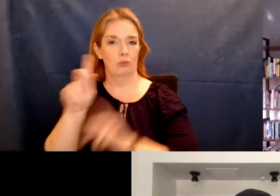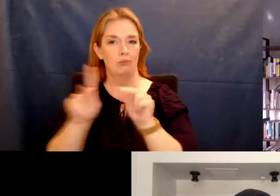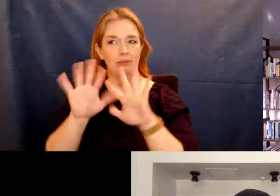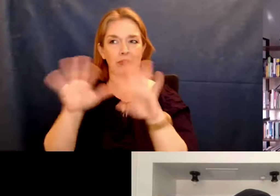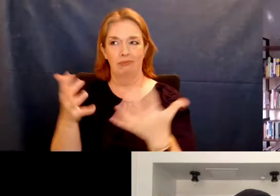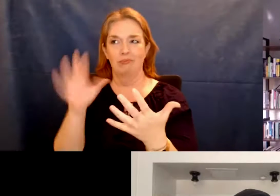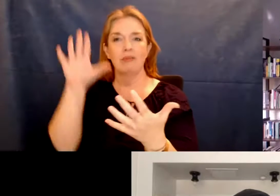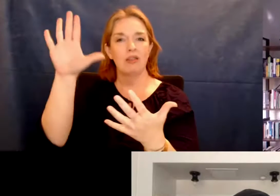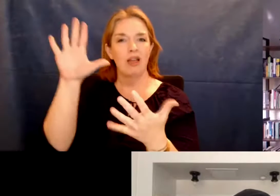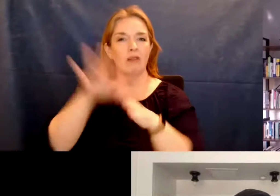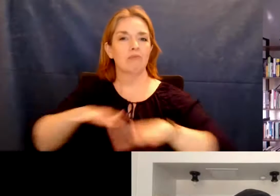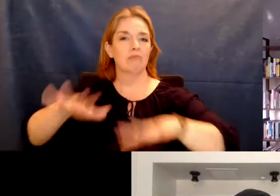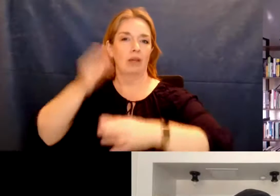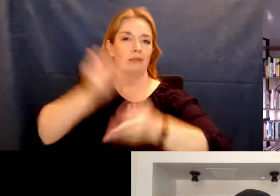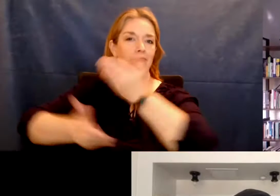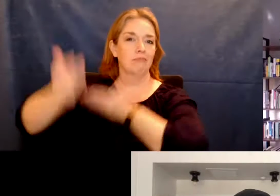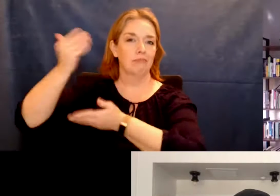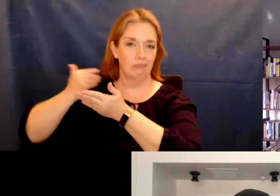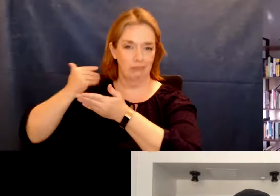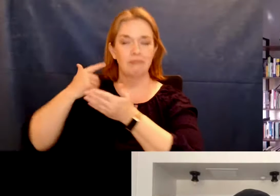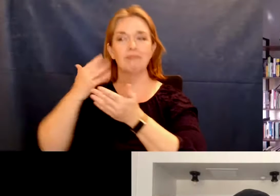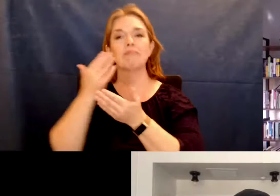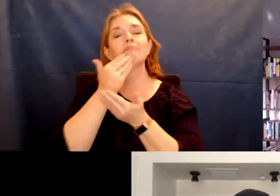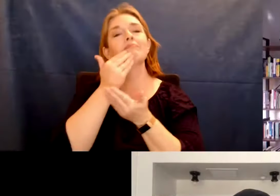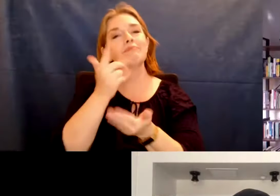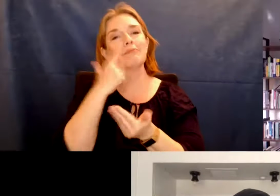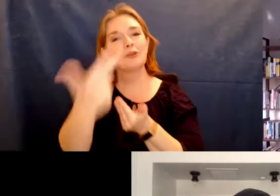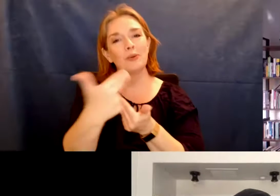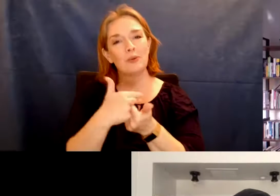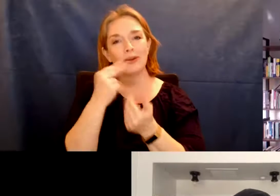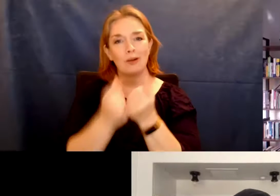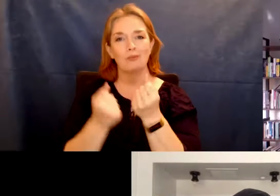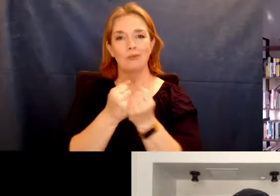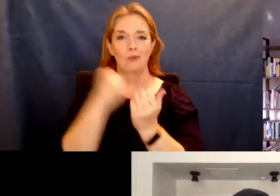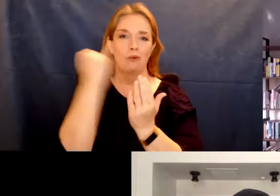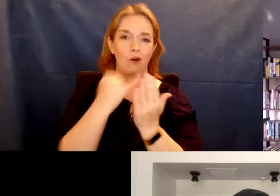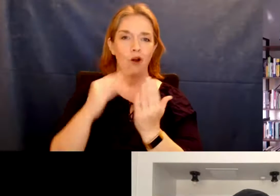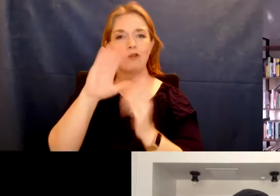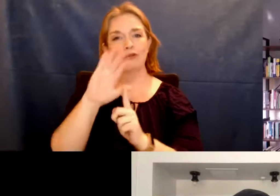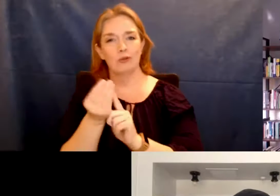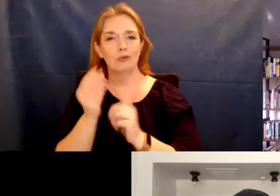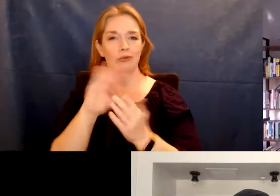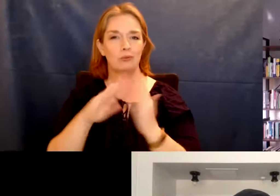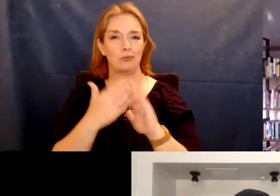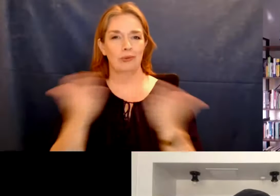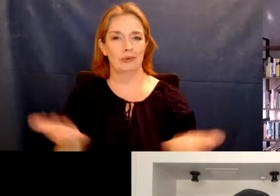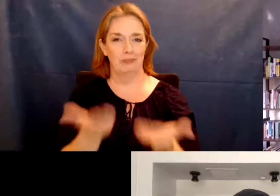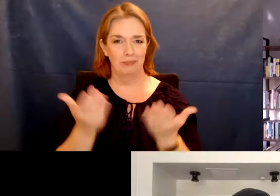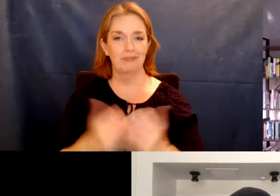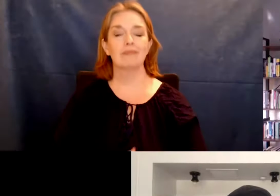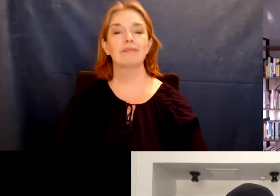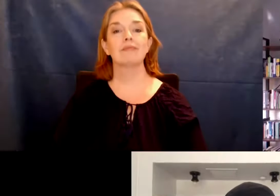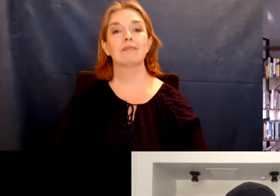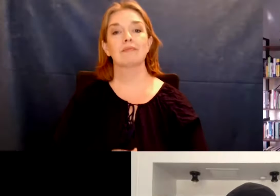for joining us tonight and for your continued support of the arts and cultural community. We strongly encourage